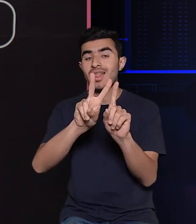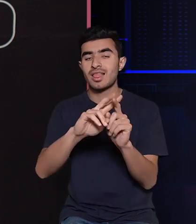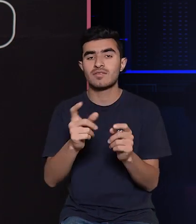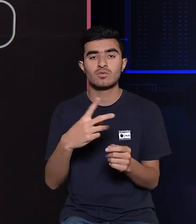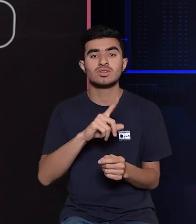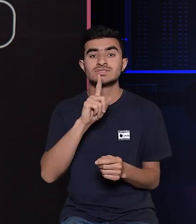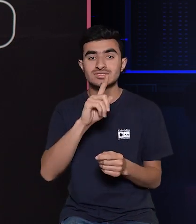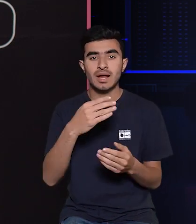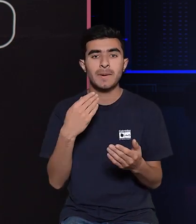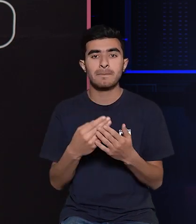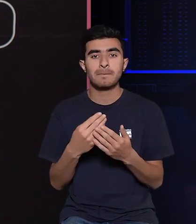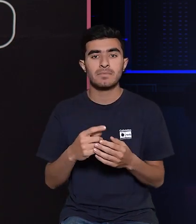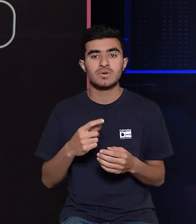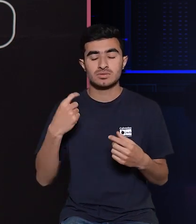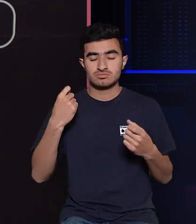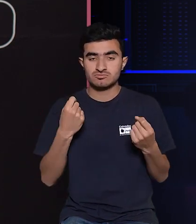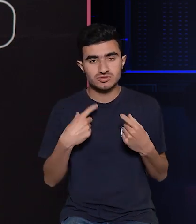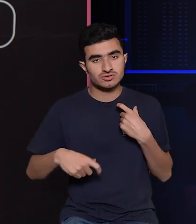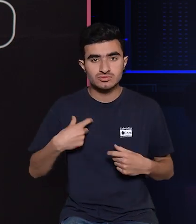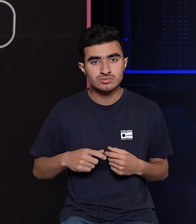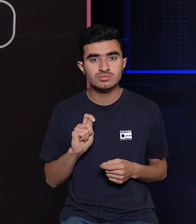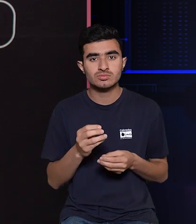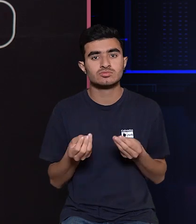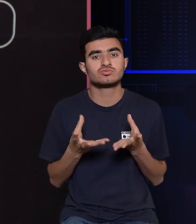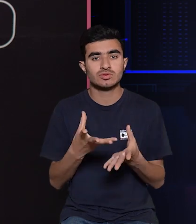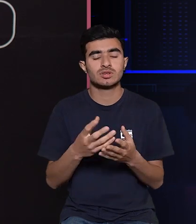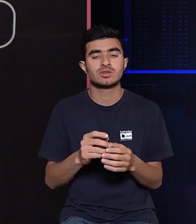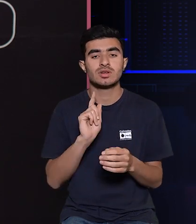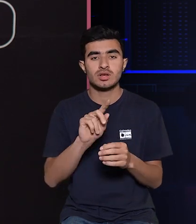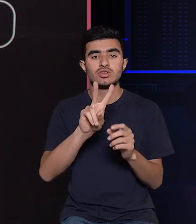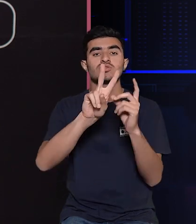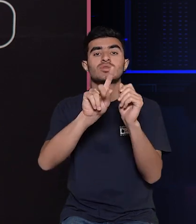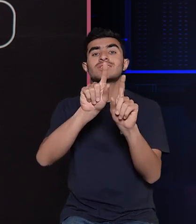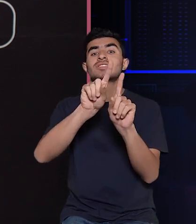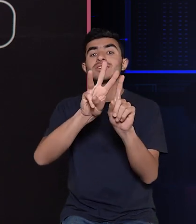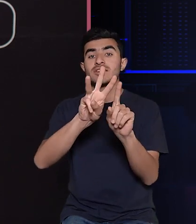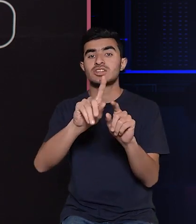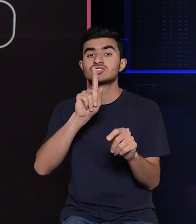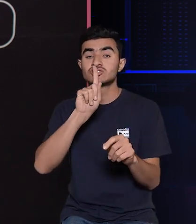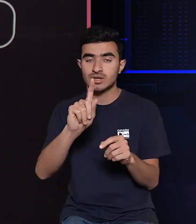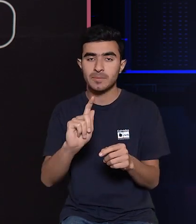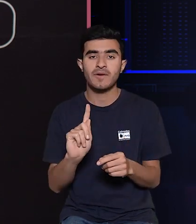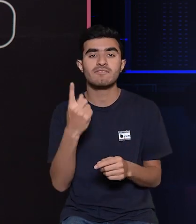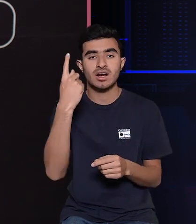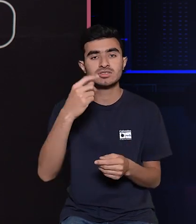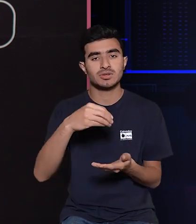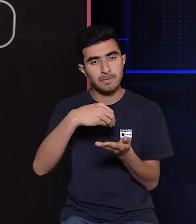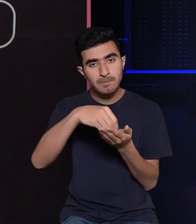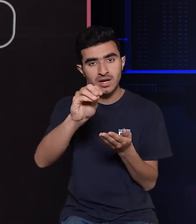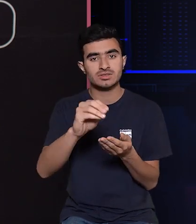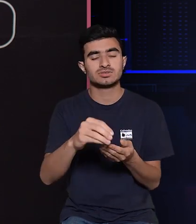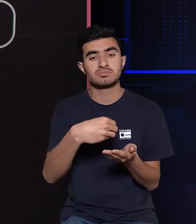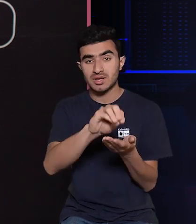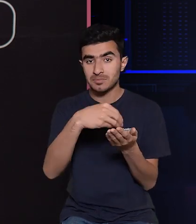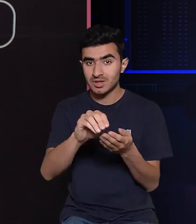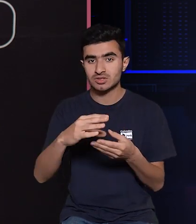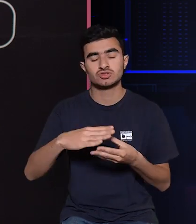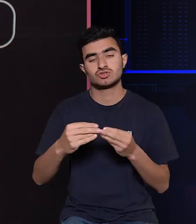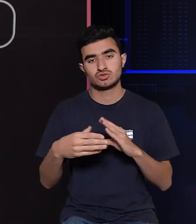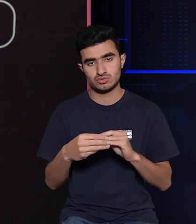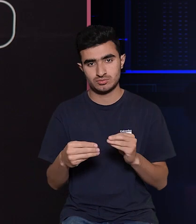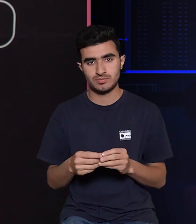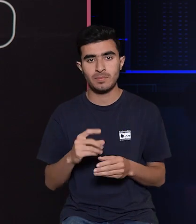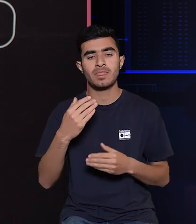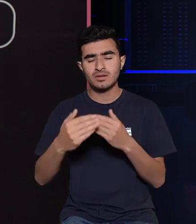began writing somewhere in 2013. That was when my first professional sale happened. And since then I've been published